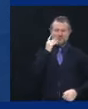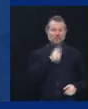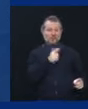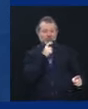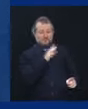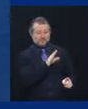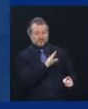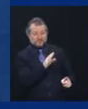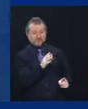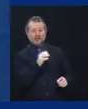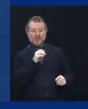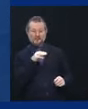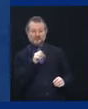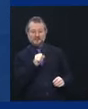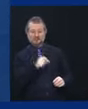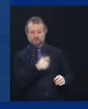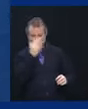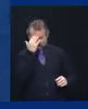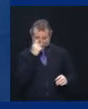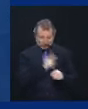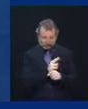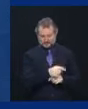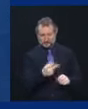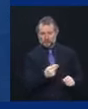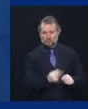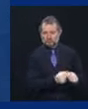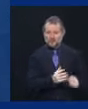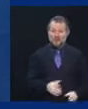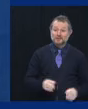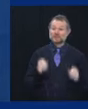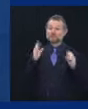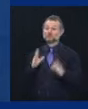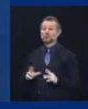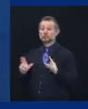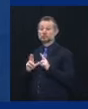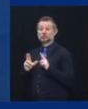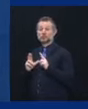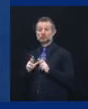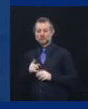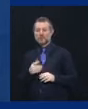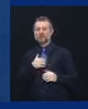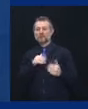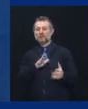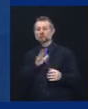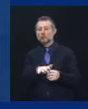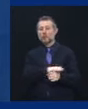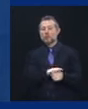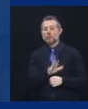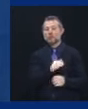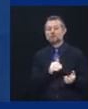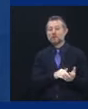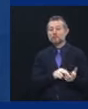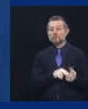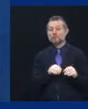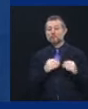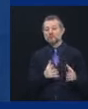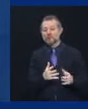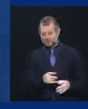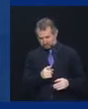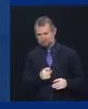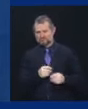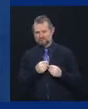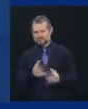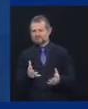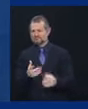your local provider to administer it. That's how this should